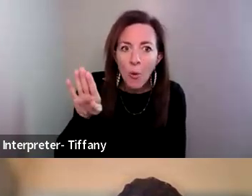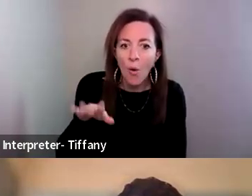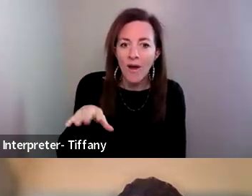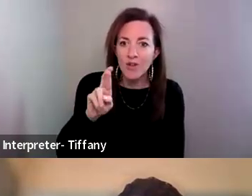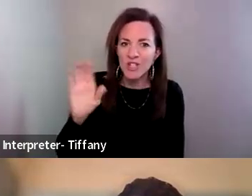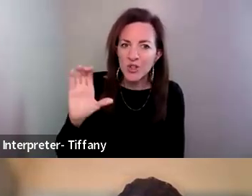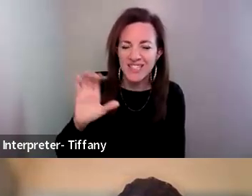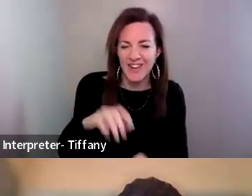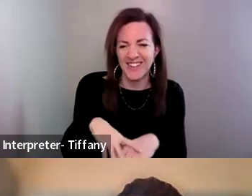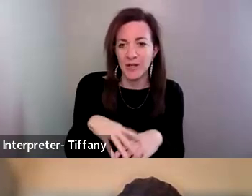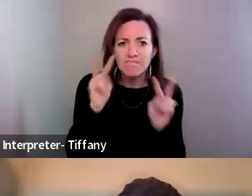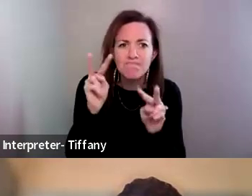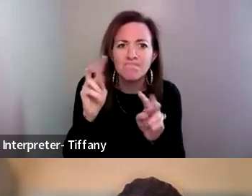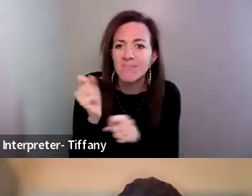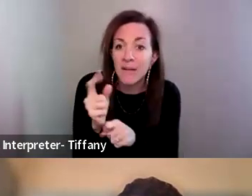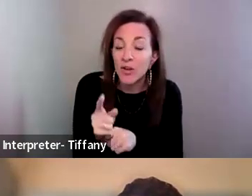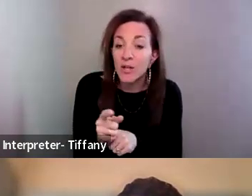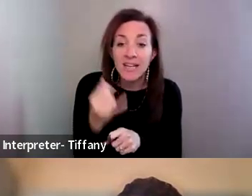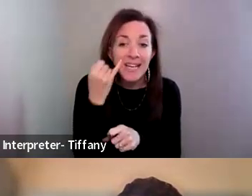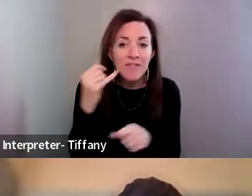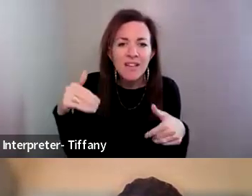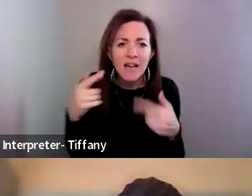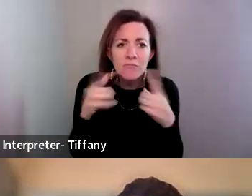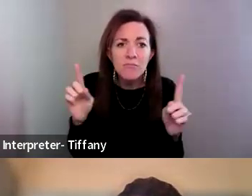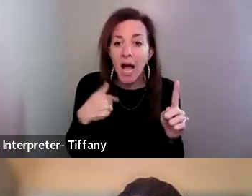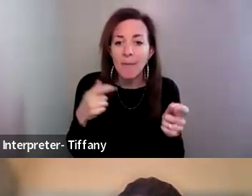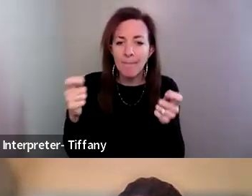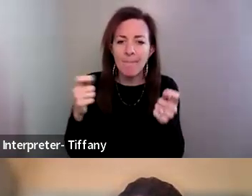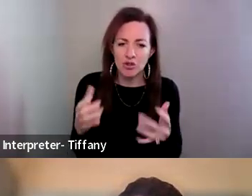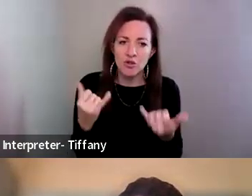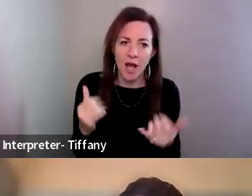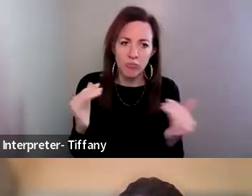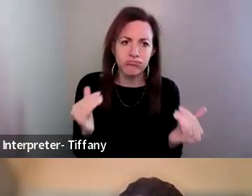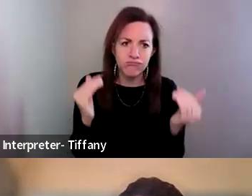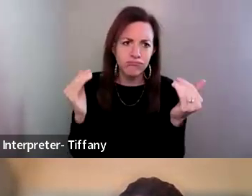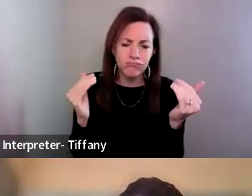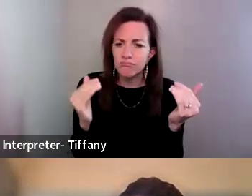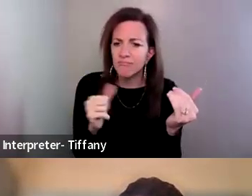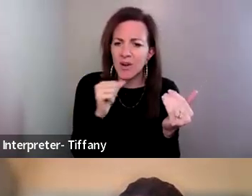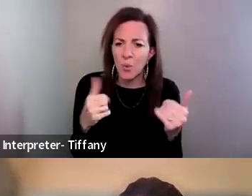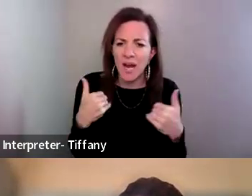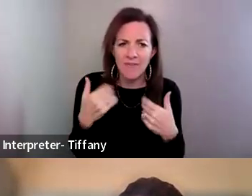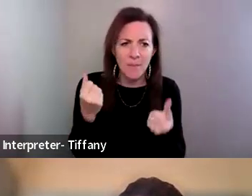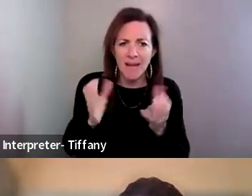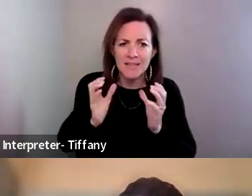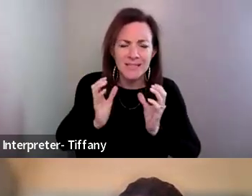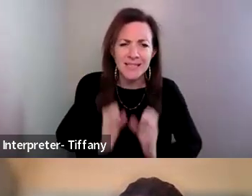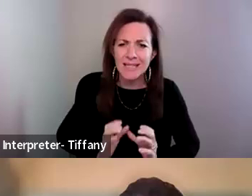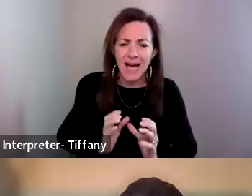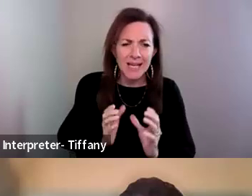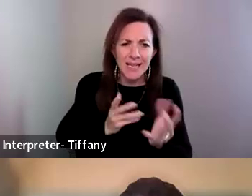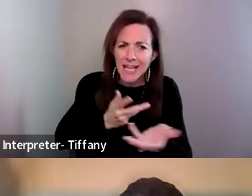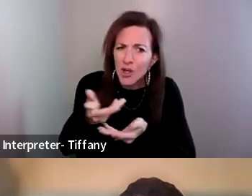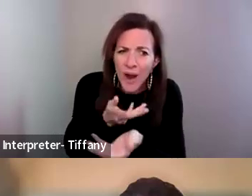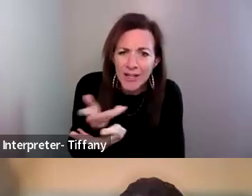And for those of you, if I didn't say this already, I'm a manager now. So I don't get a lot of client interactions